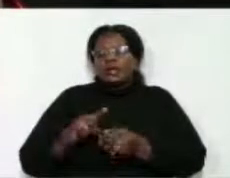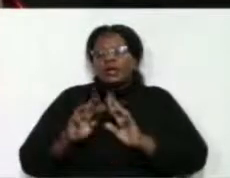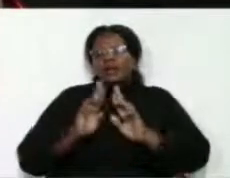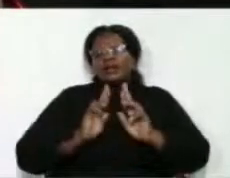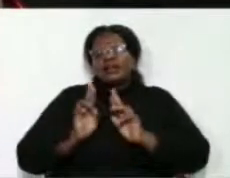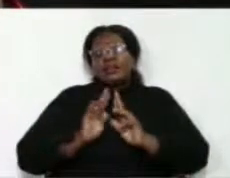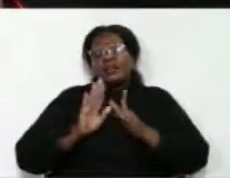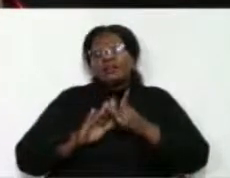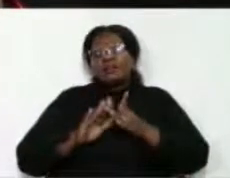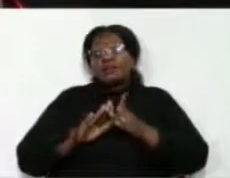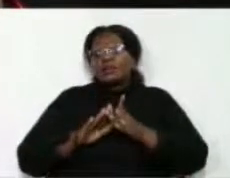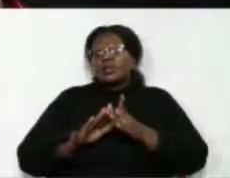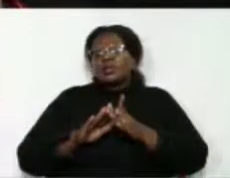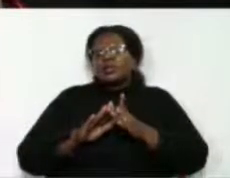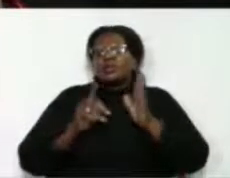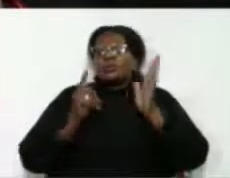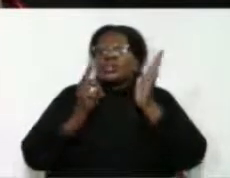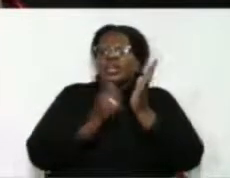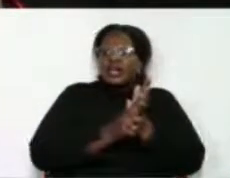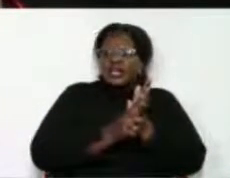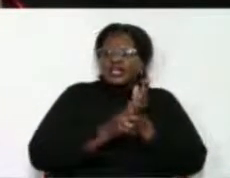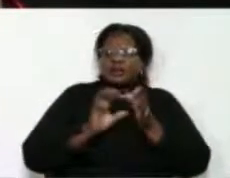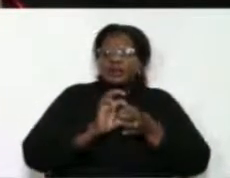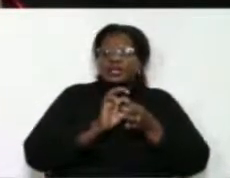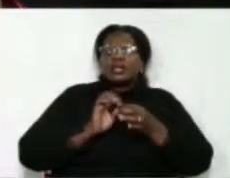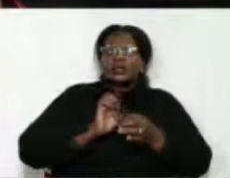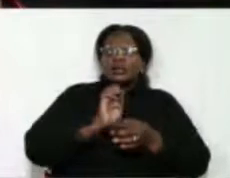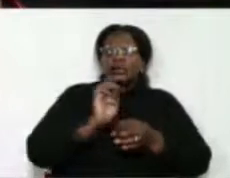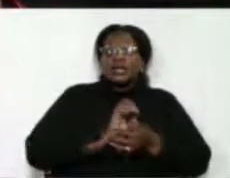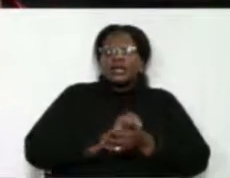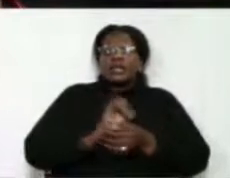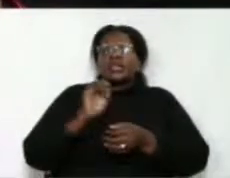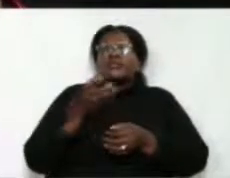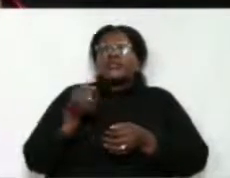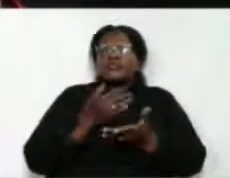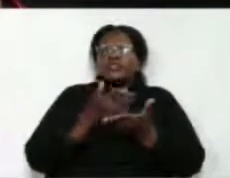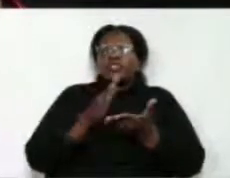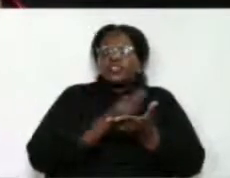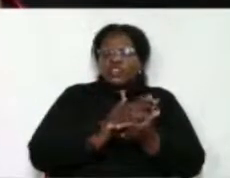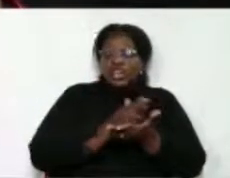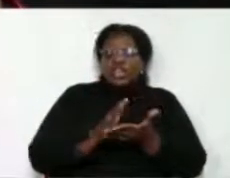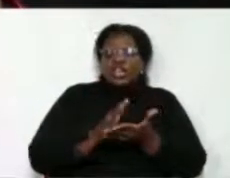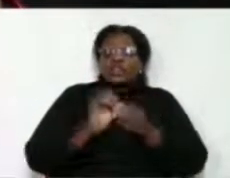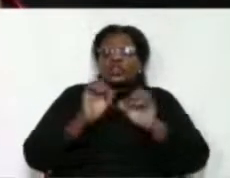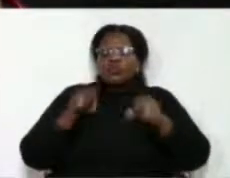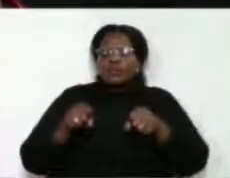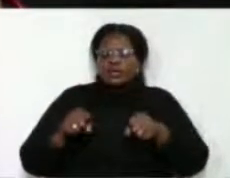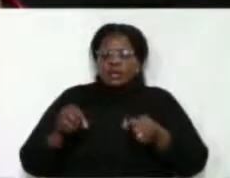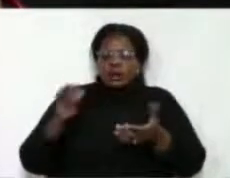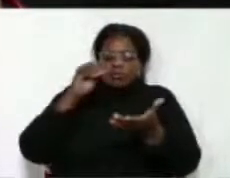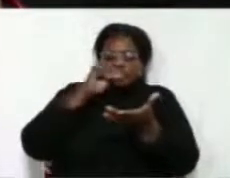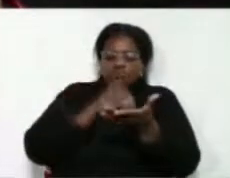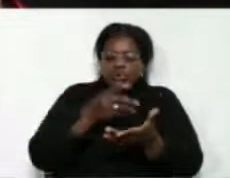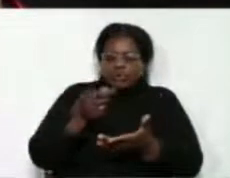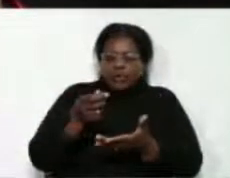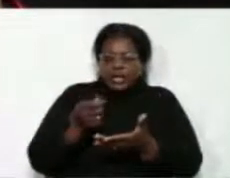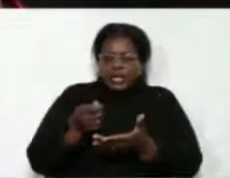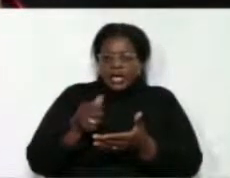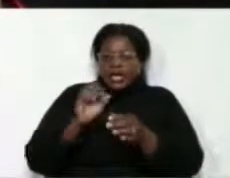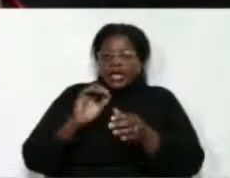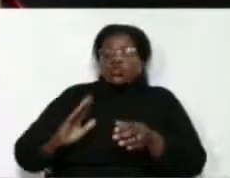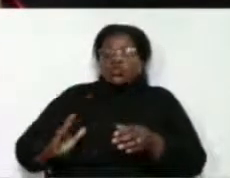steps to legalize your partnership. Definitely if you have shares, you've both put certain amounts of money in, and you want to extract